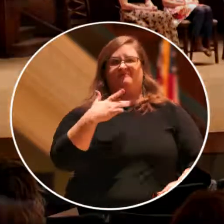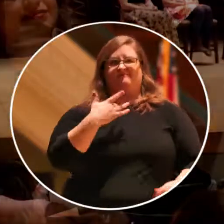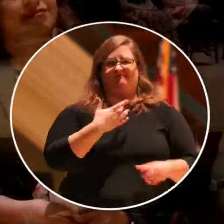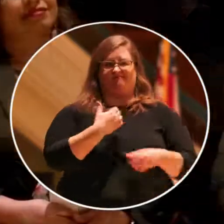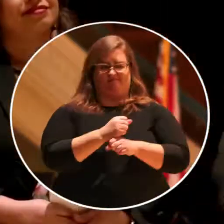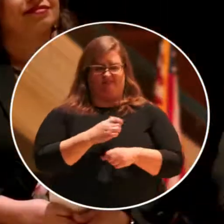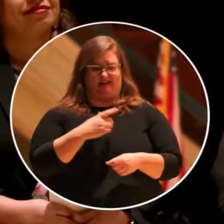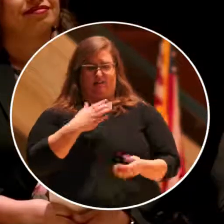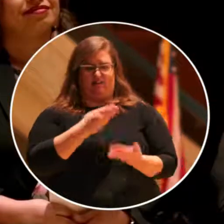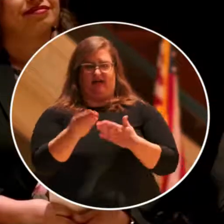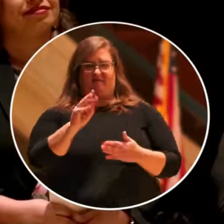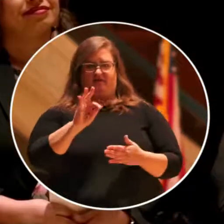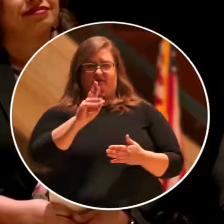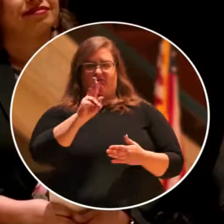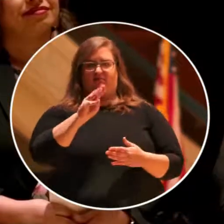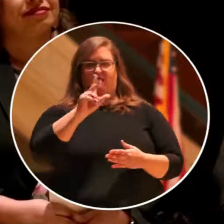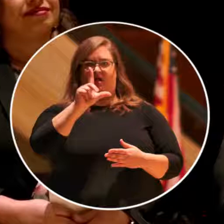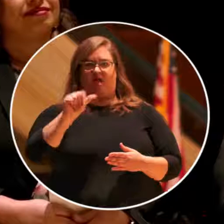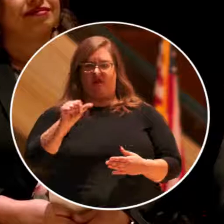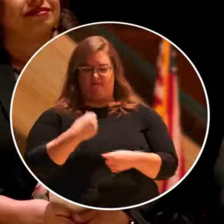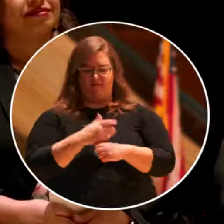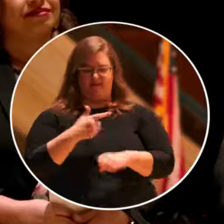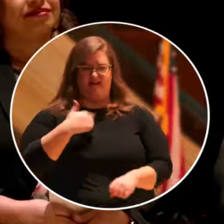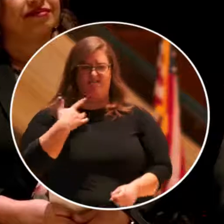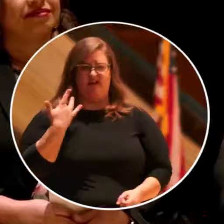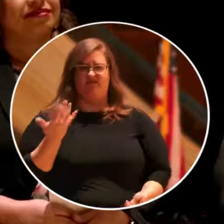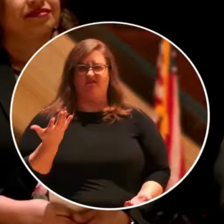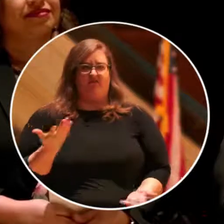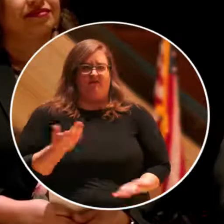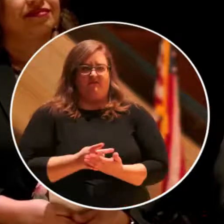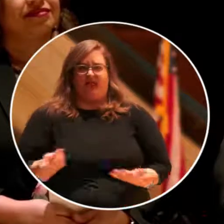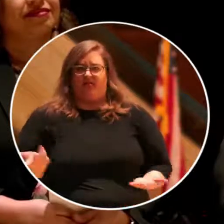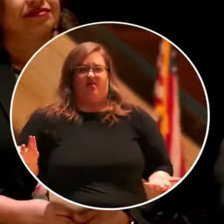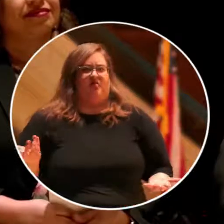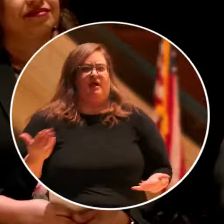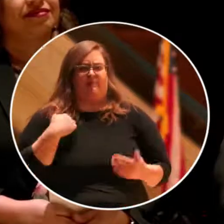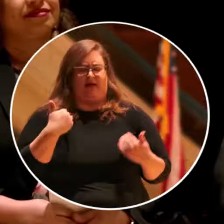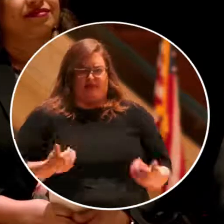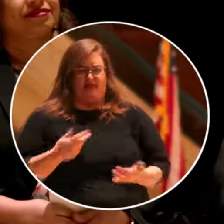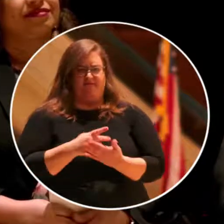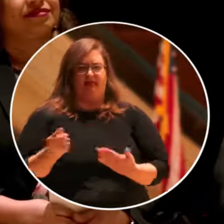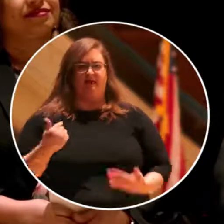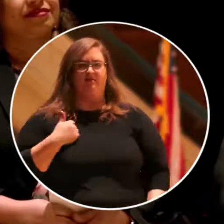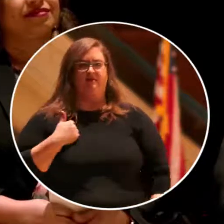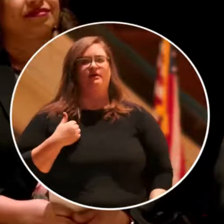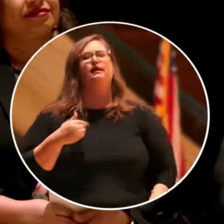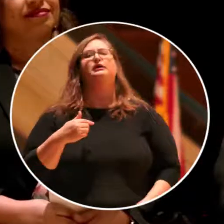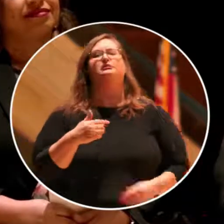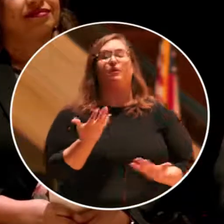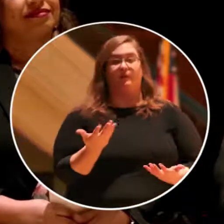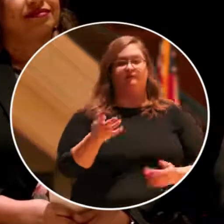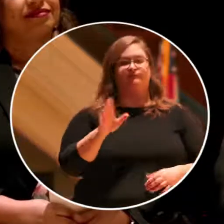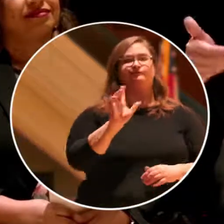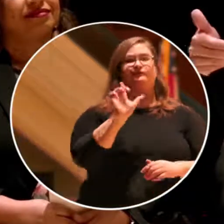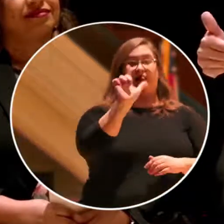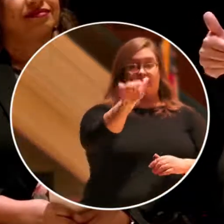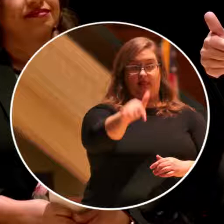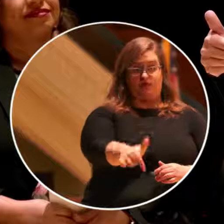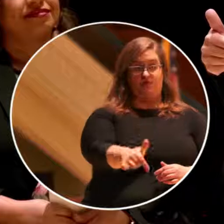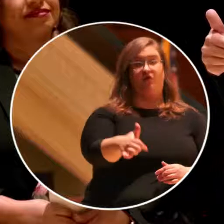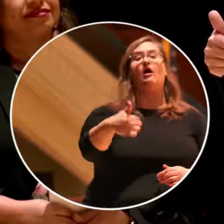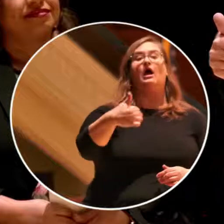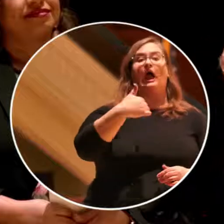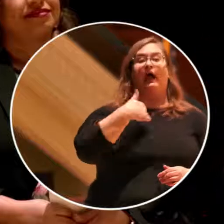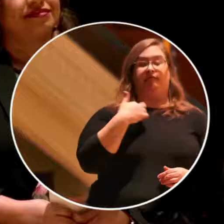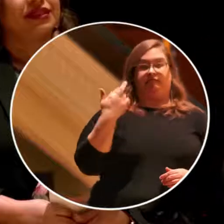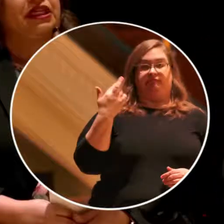failure. I now know that if I'd had a C-section then, and with my second, I wouldn't have had to have a hysterectomy 4